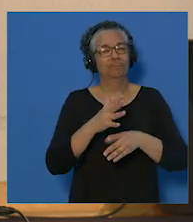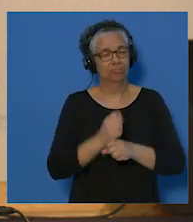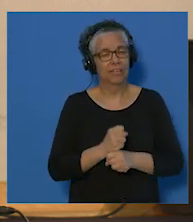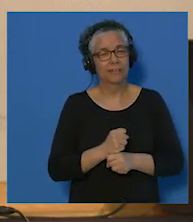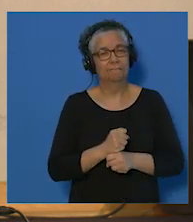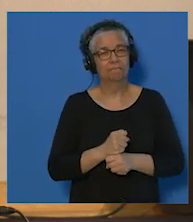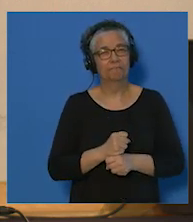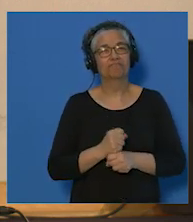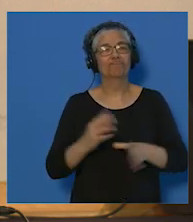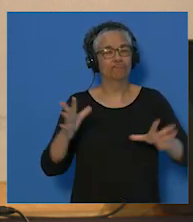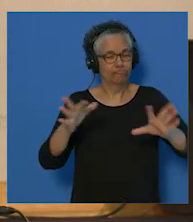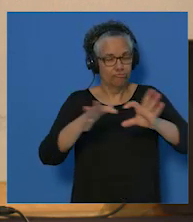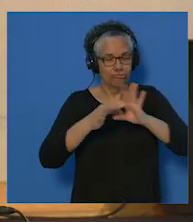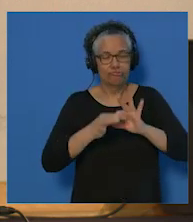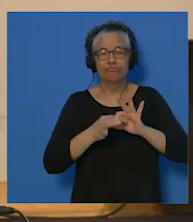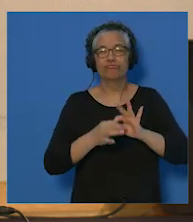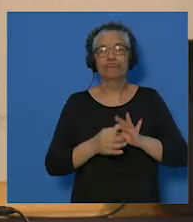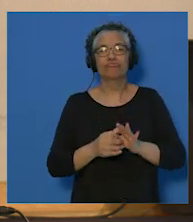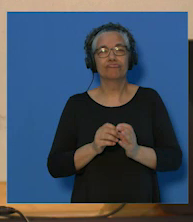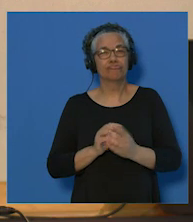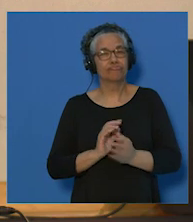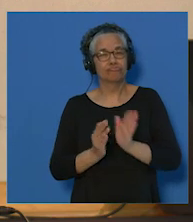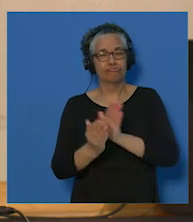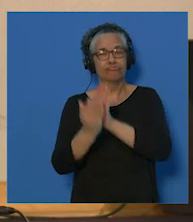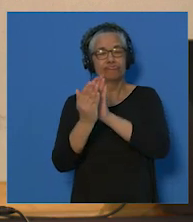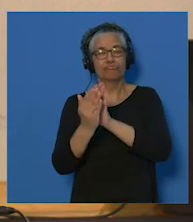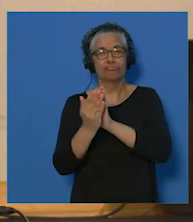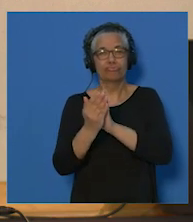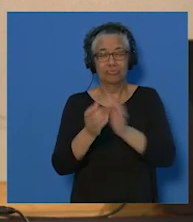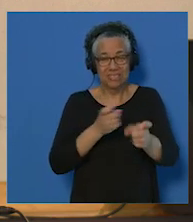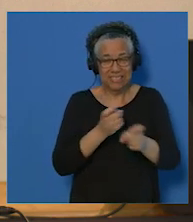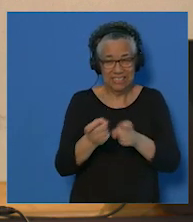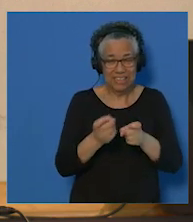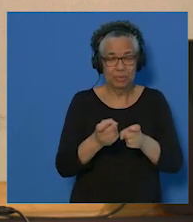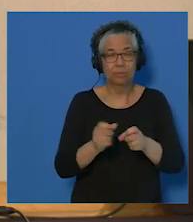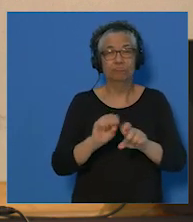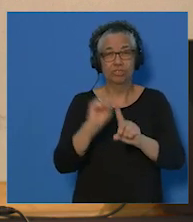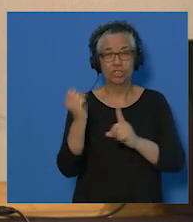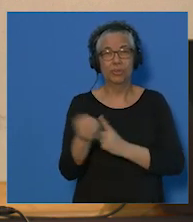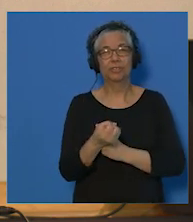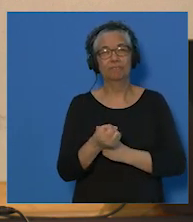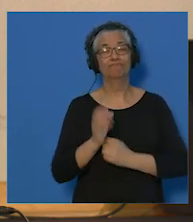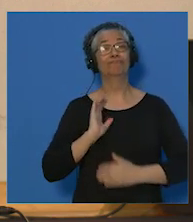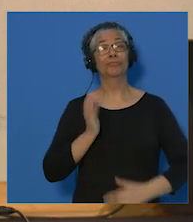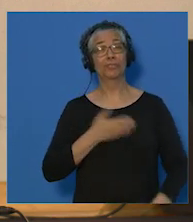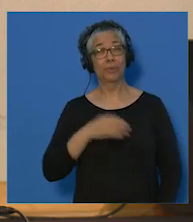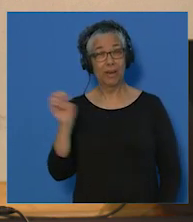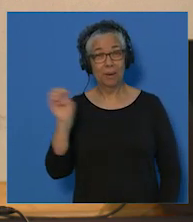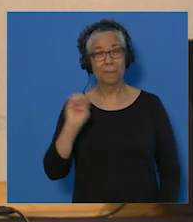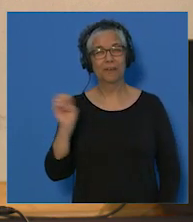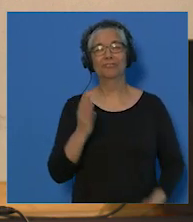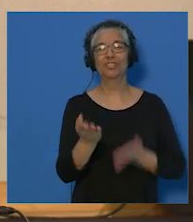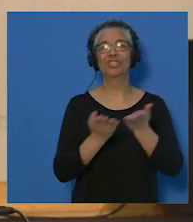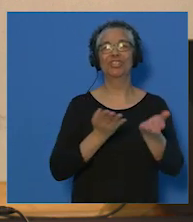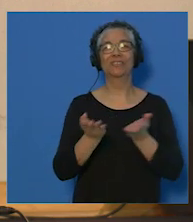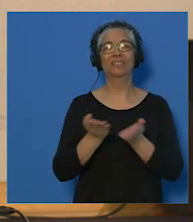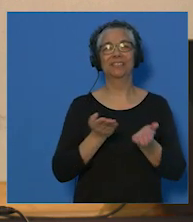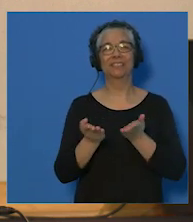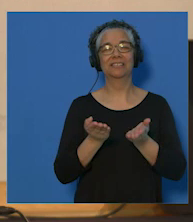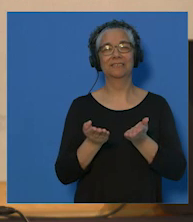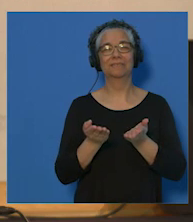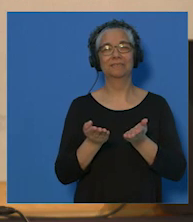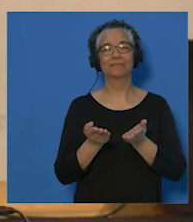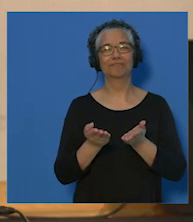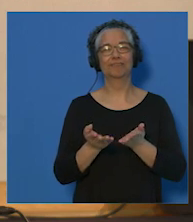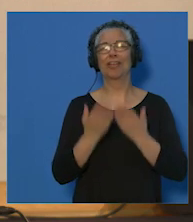bipartisan approach to dealing with these situations. And so to our emergency services,